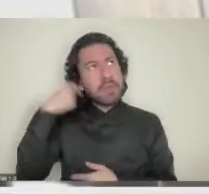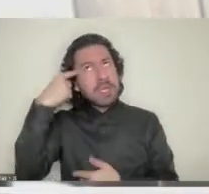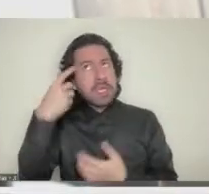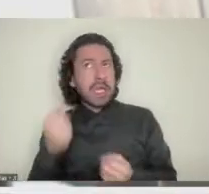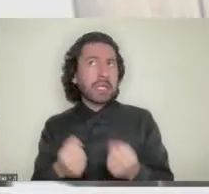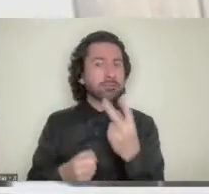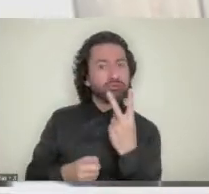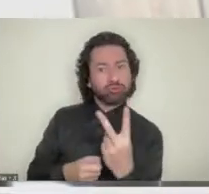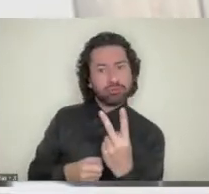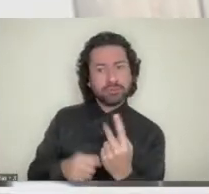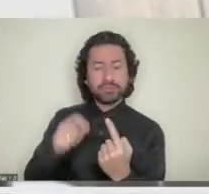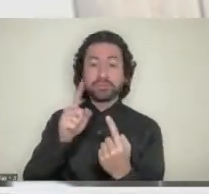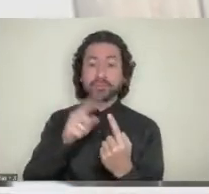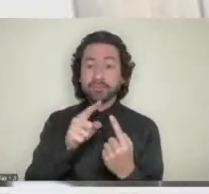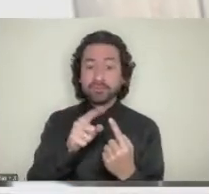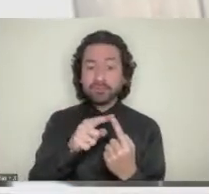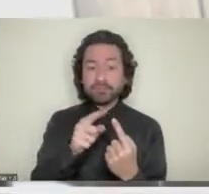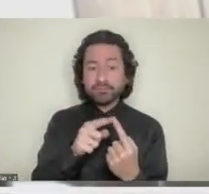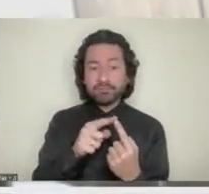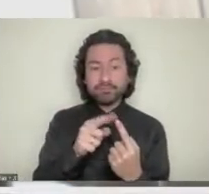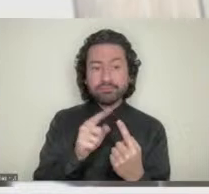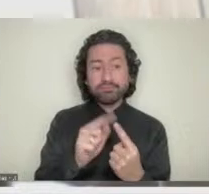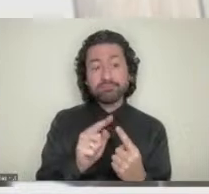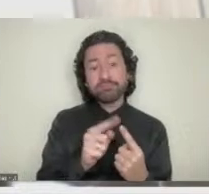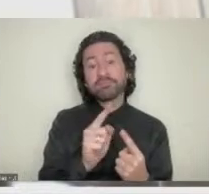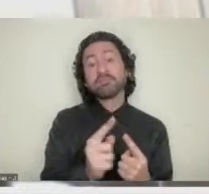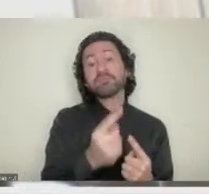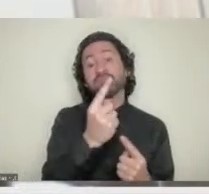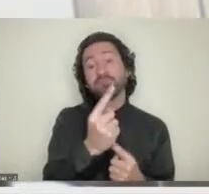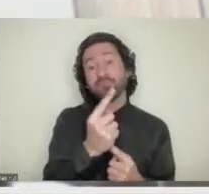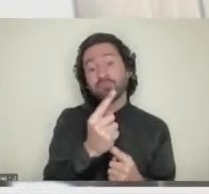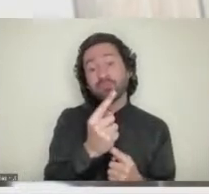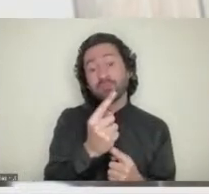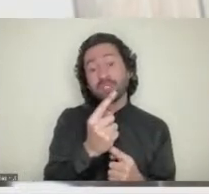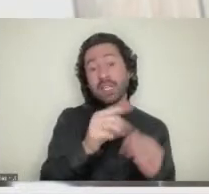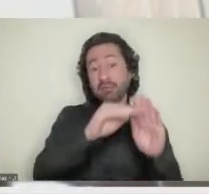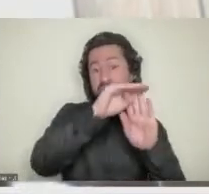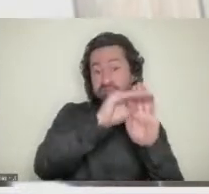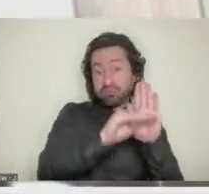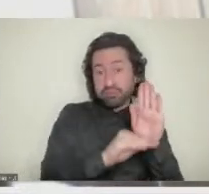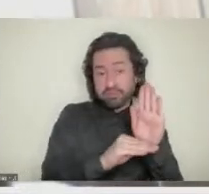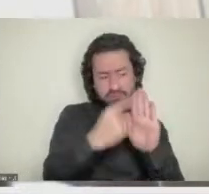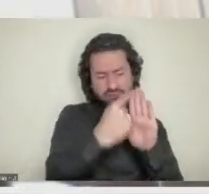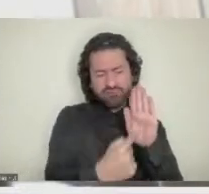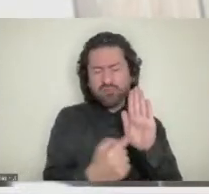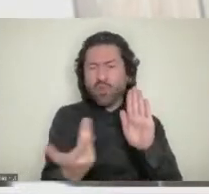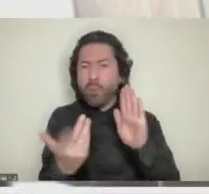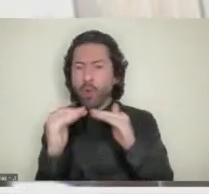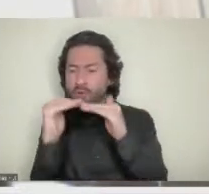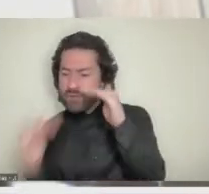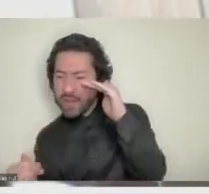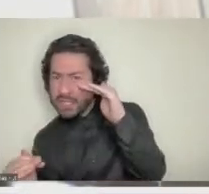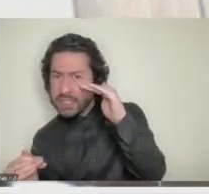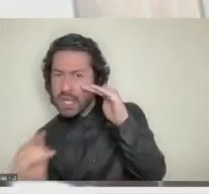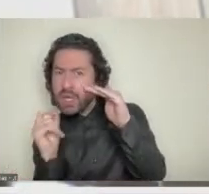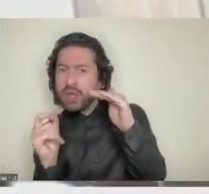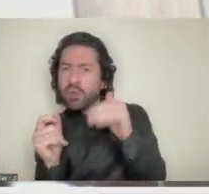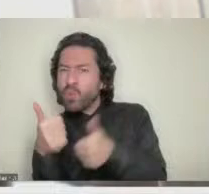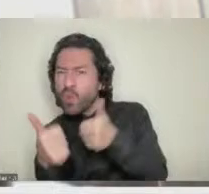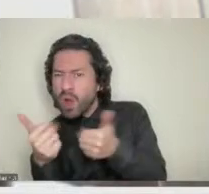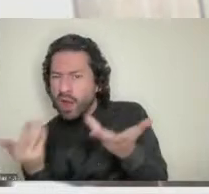two approaches. The first one, which is to create different indices of learning